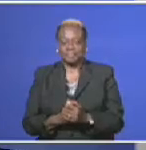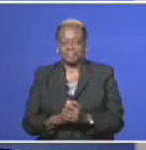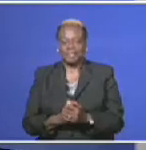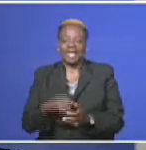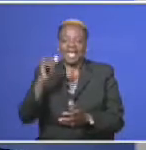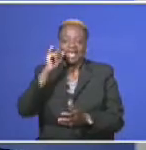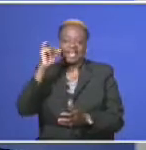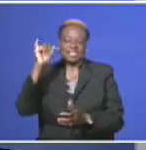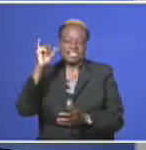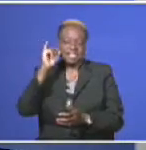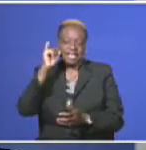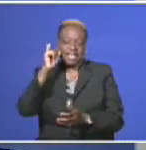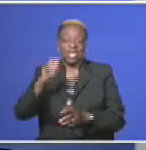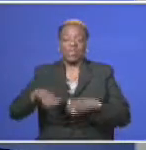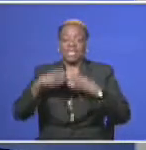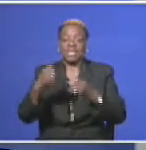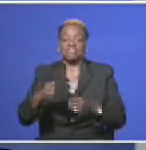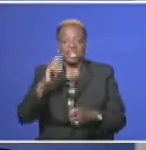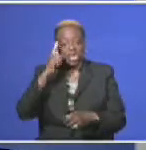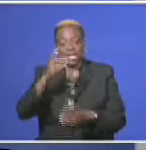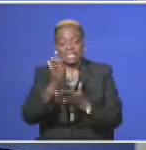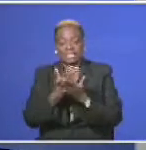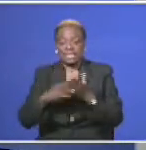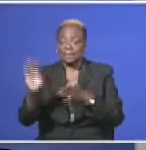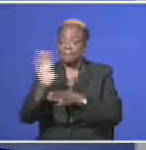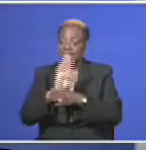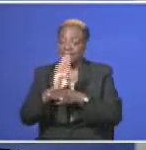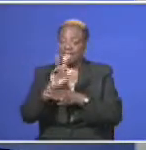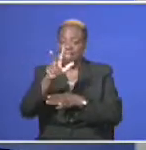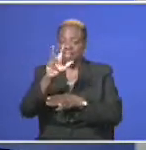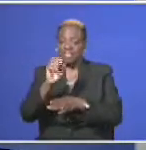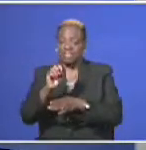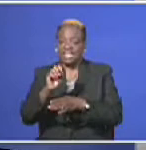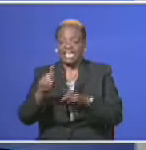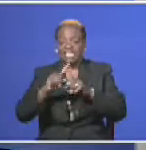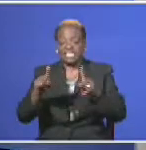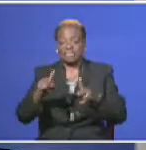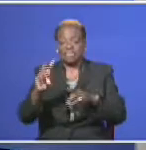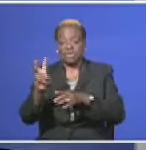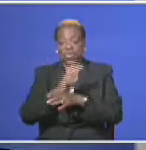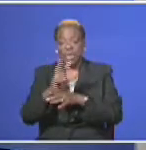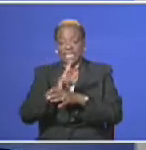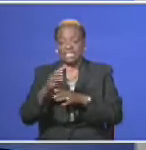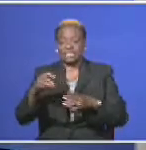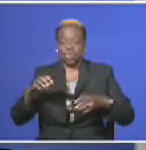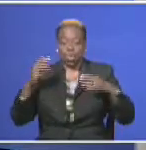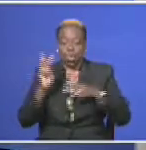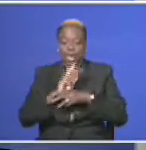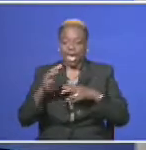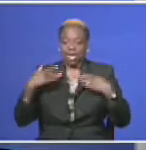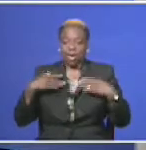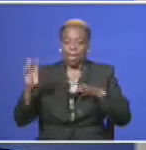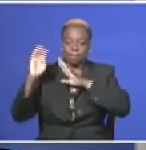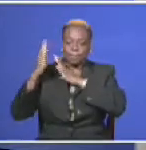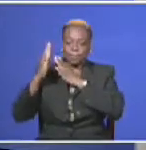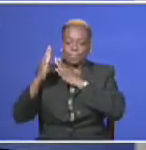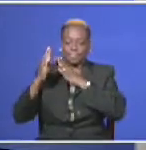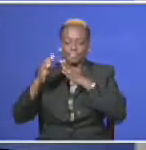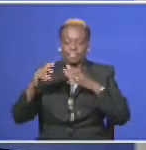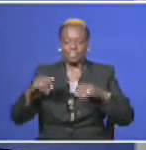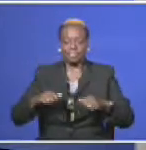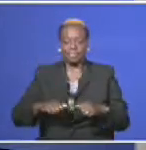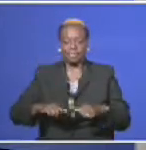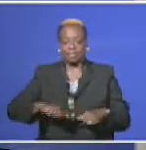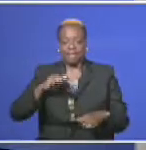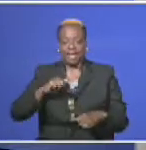Well, yesterday we gave you a look at some businesses who have 30 different ways to wear your Bahamian pride. And today on National Pride Day, we're bringing